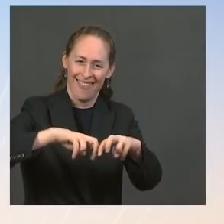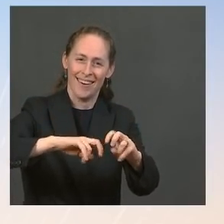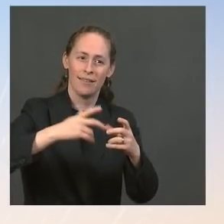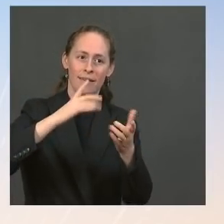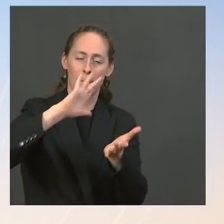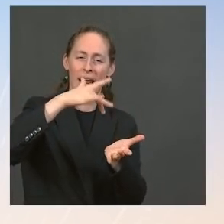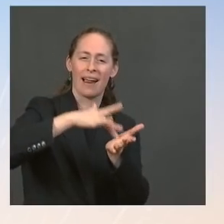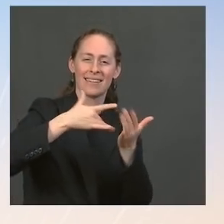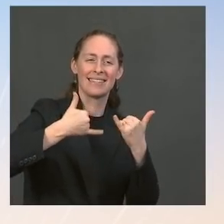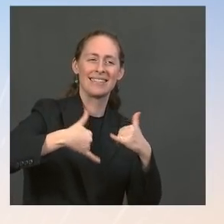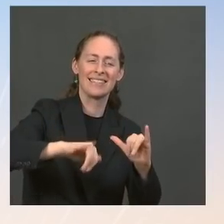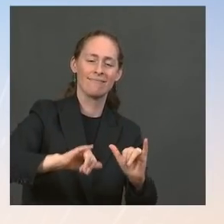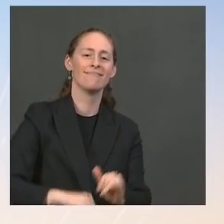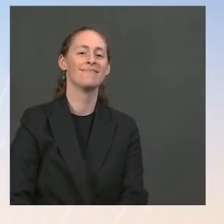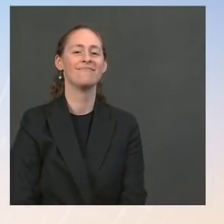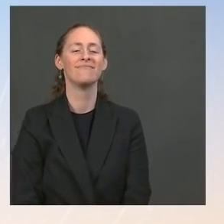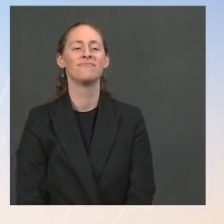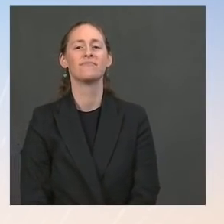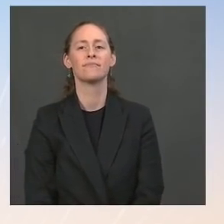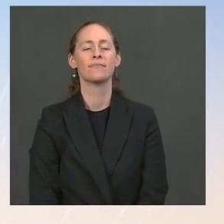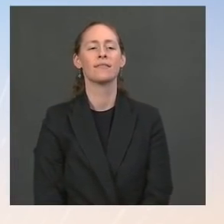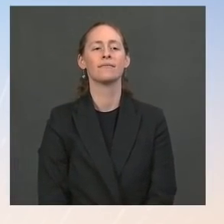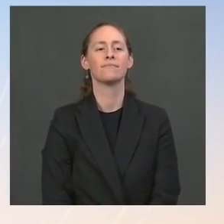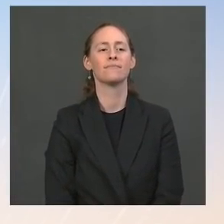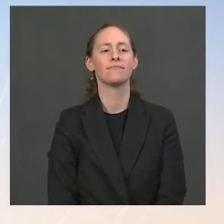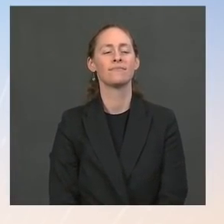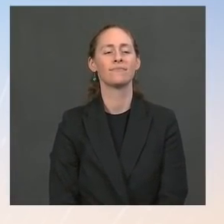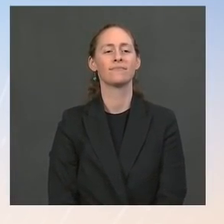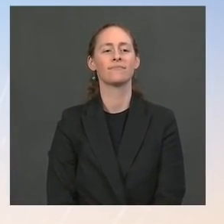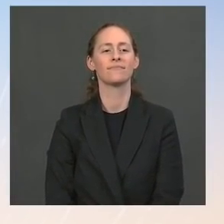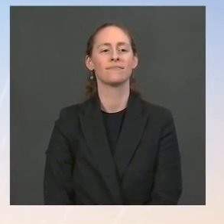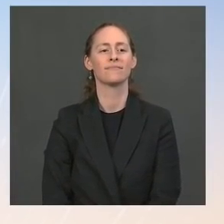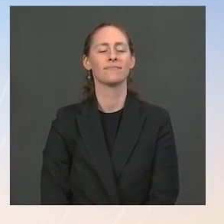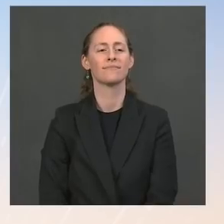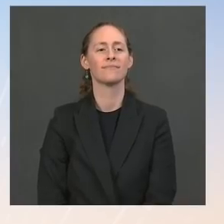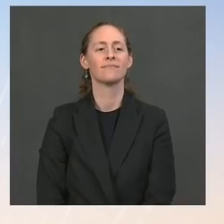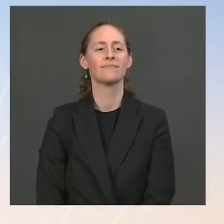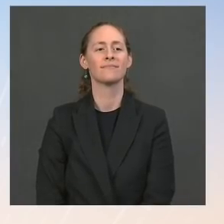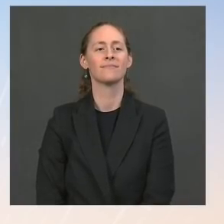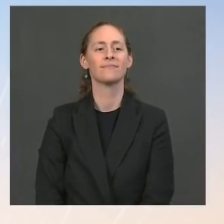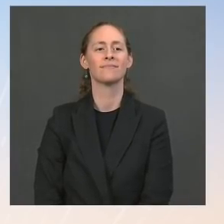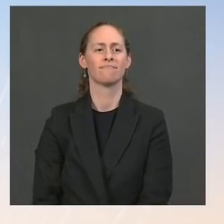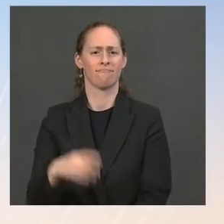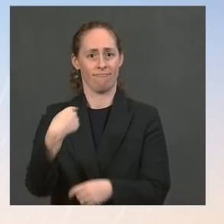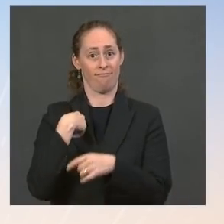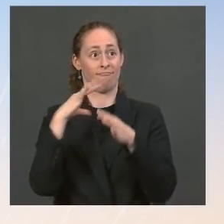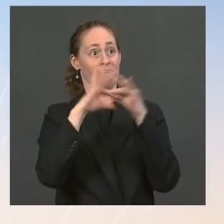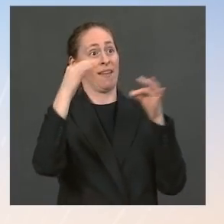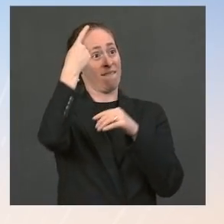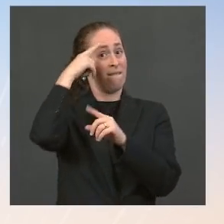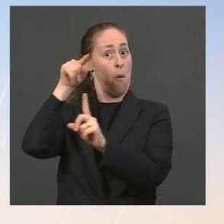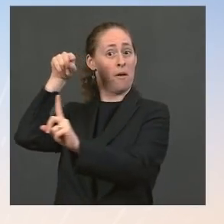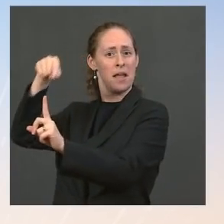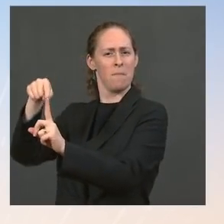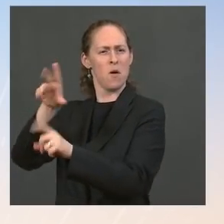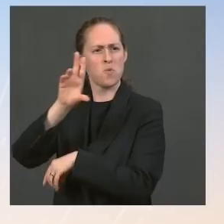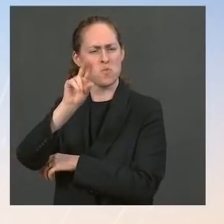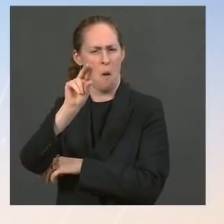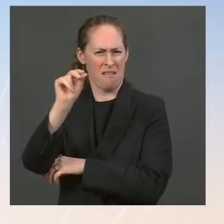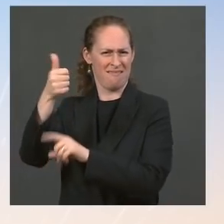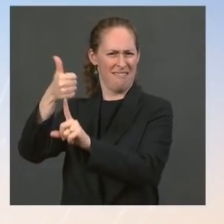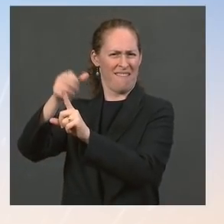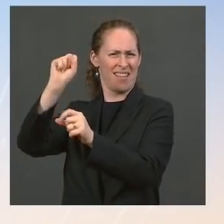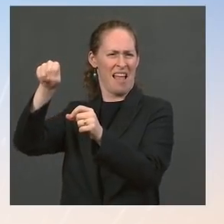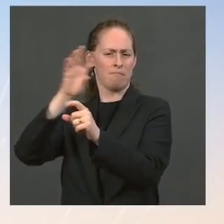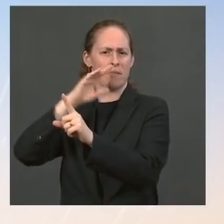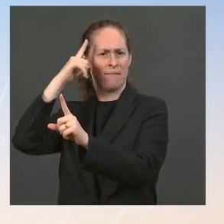during Senator Manchin's, and obviously I'm not his spokesperson, he can certainly speak for himself, but during his Q&A he did on